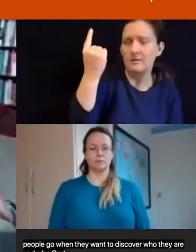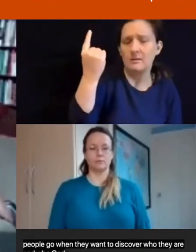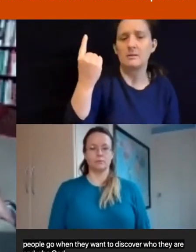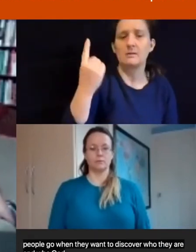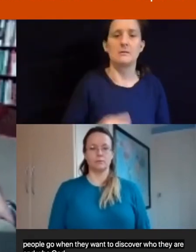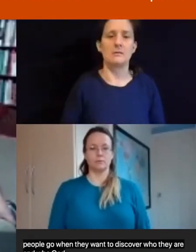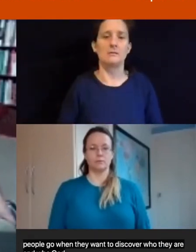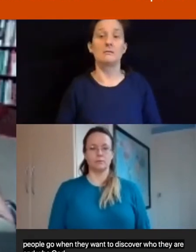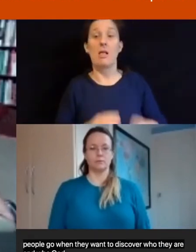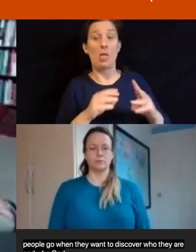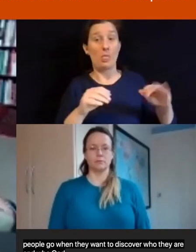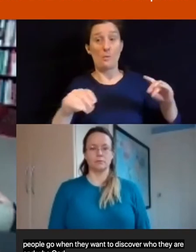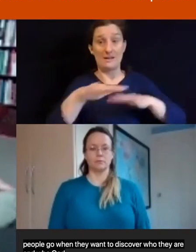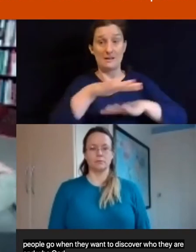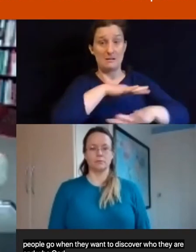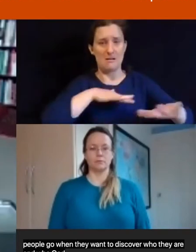And in the wilderness,